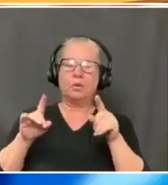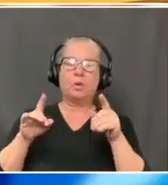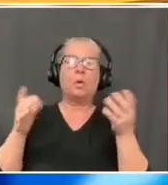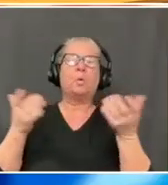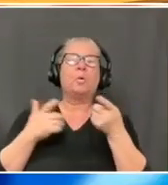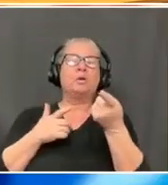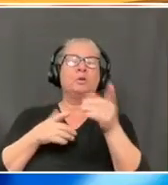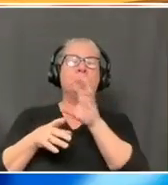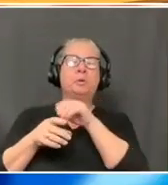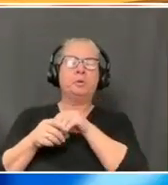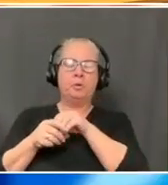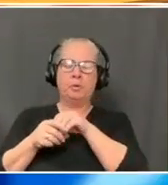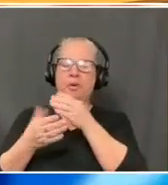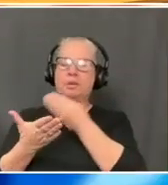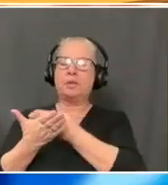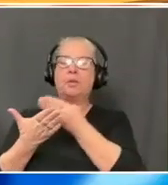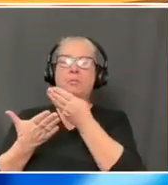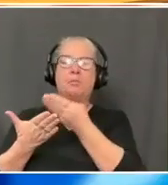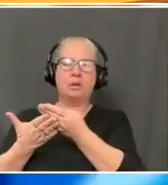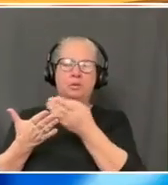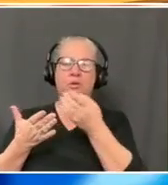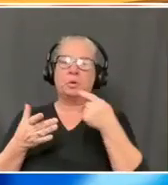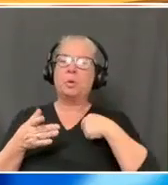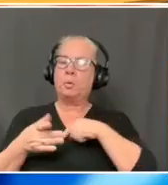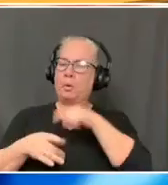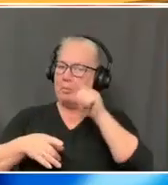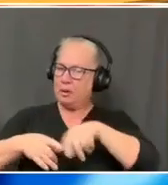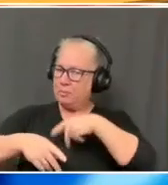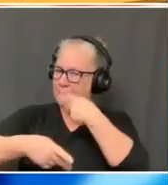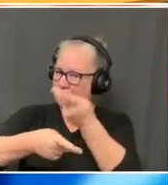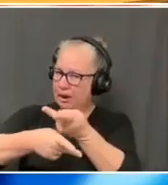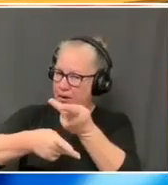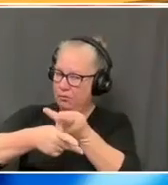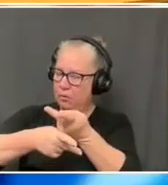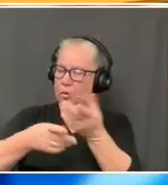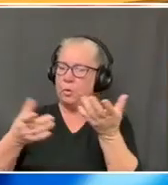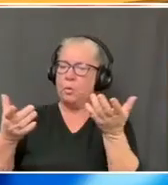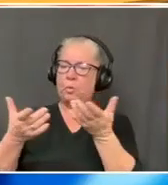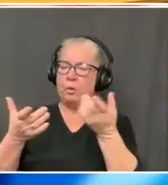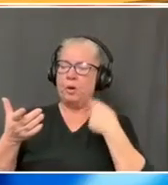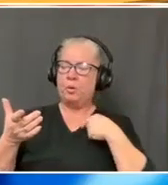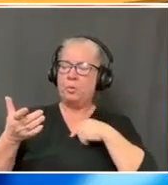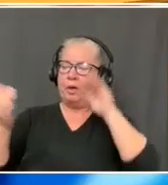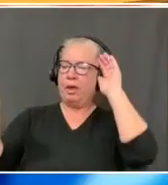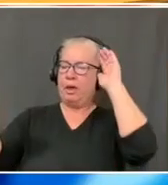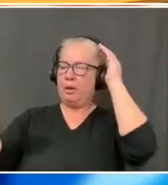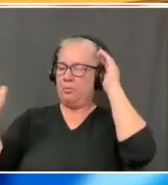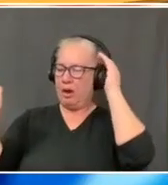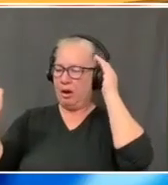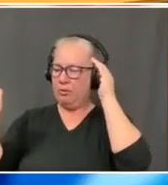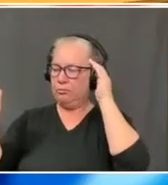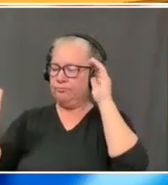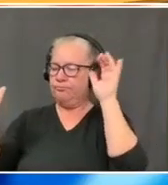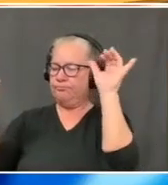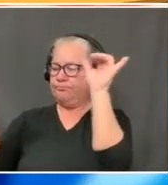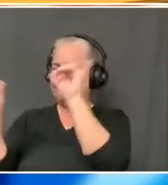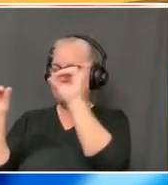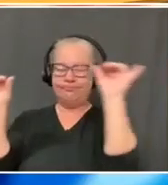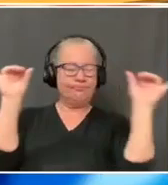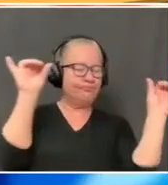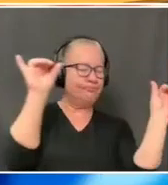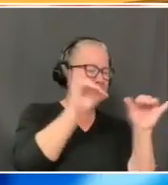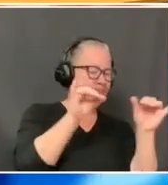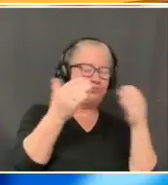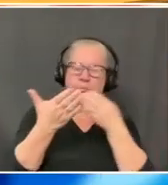always try to be careful to make sure that we're comparing like for like. And so expenditures against expenditures or budget against